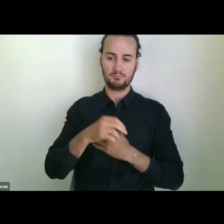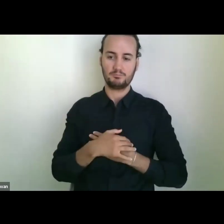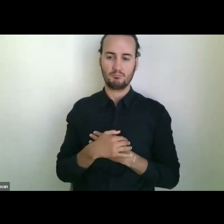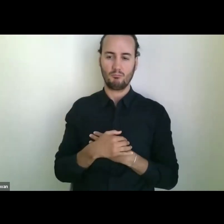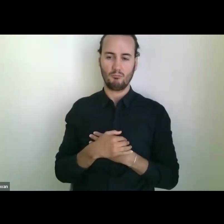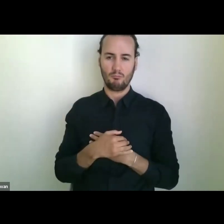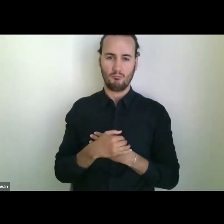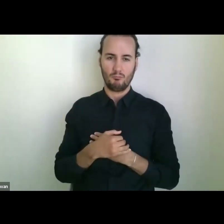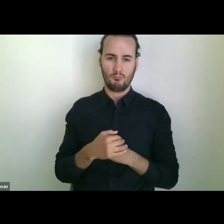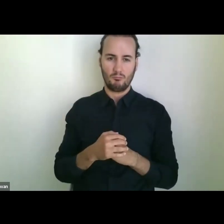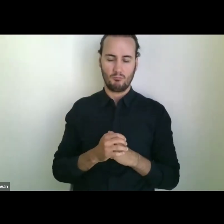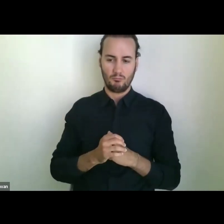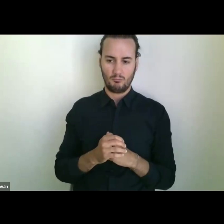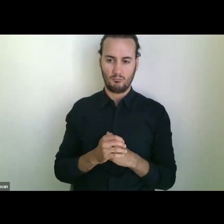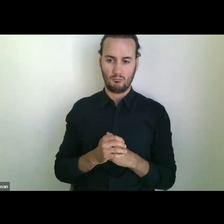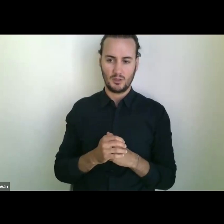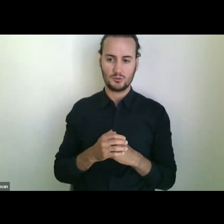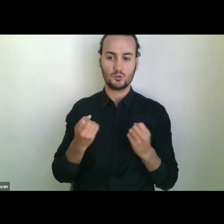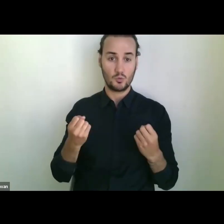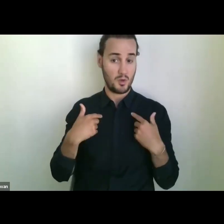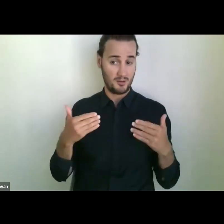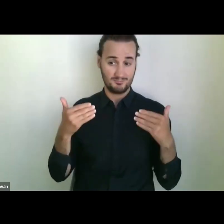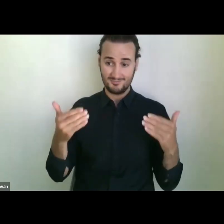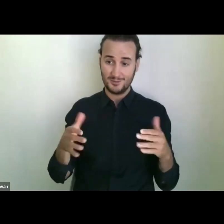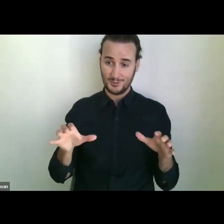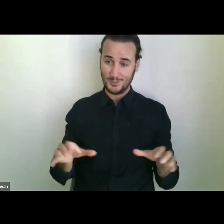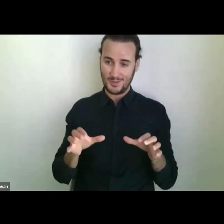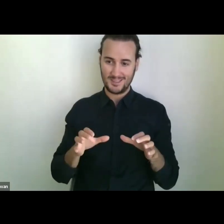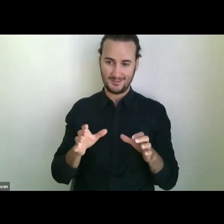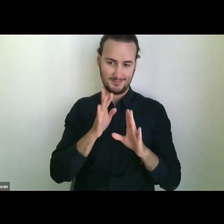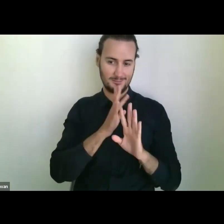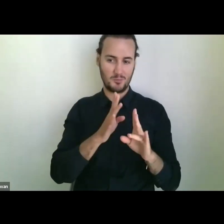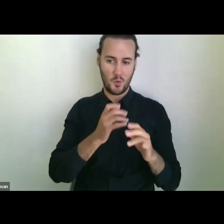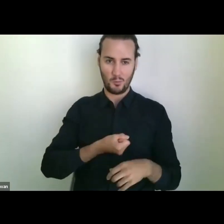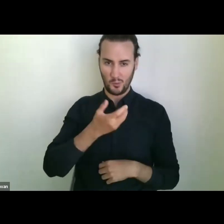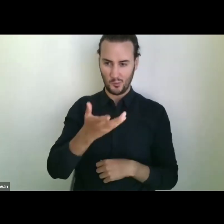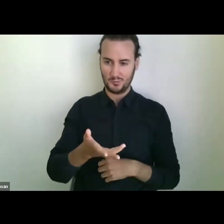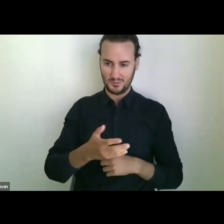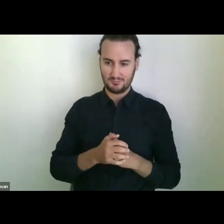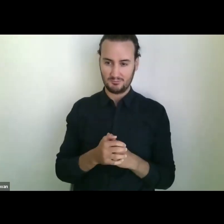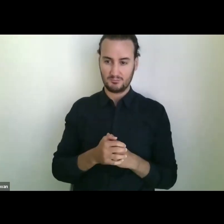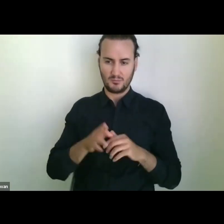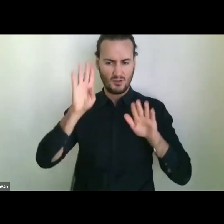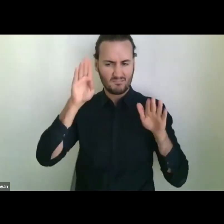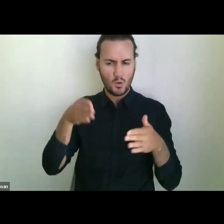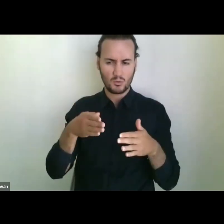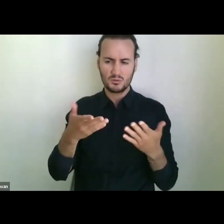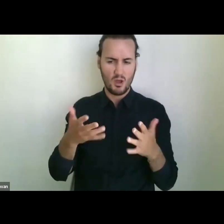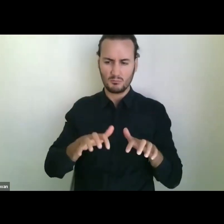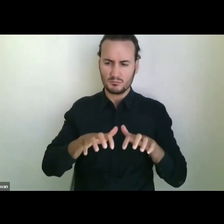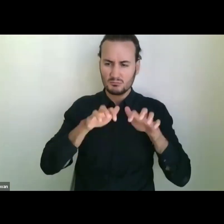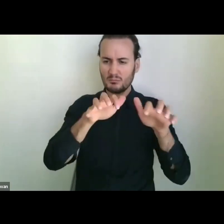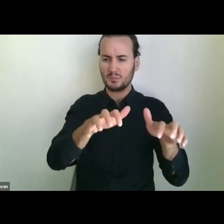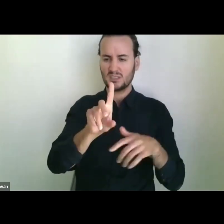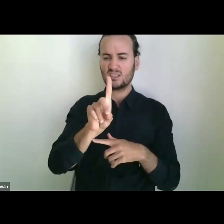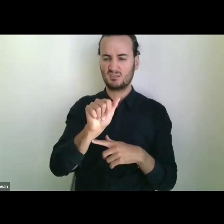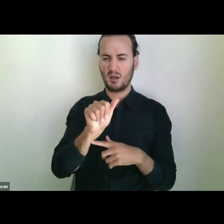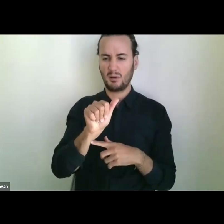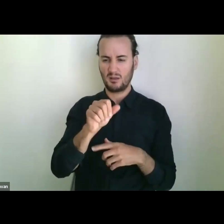I am going to be doing a spoken word poem on mass disablement in Palestine.